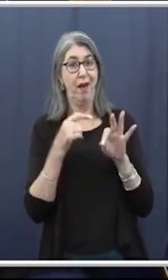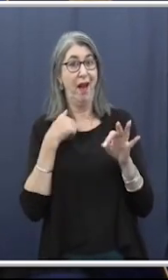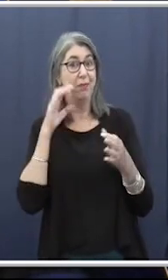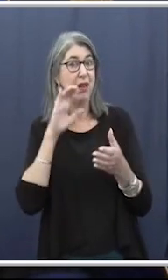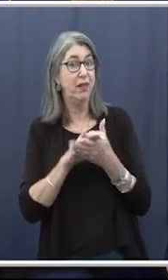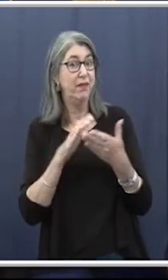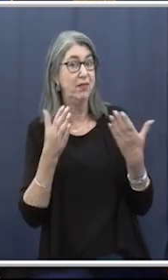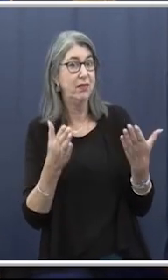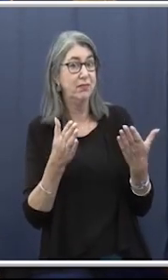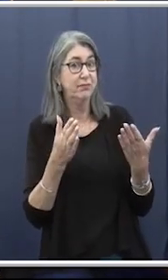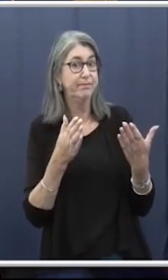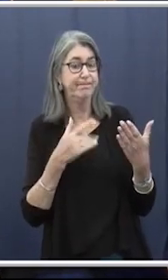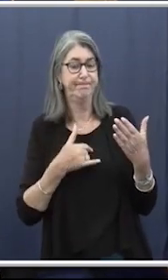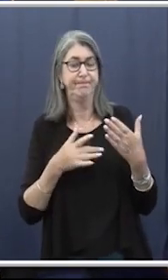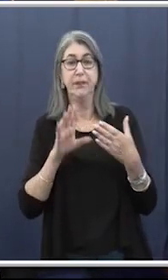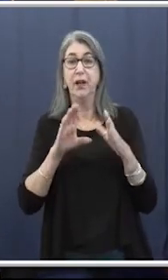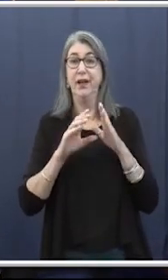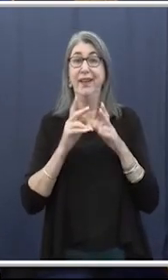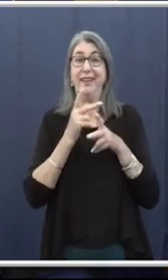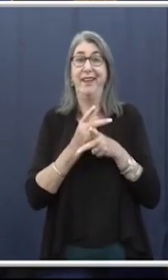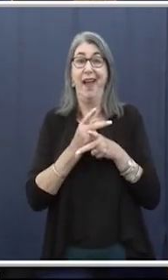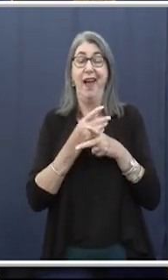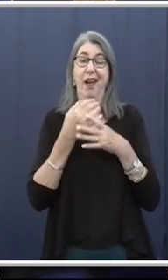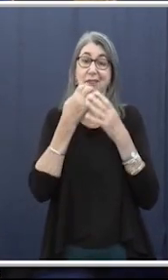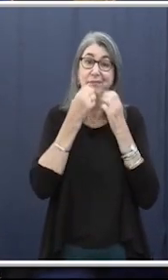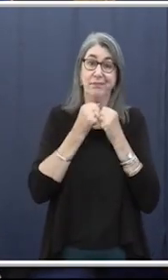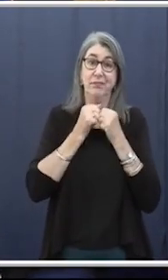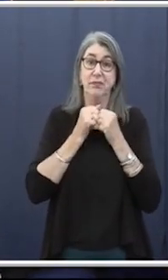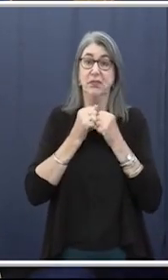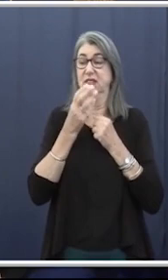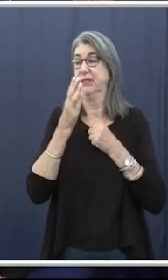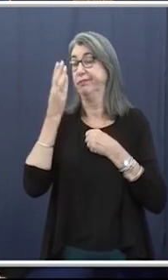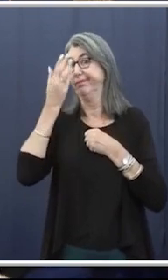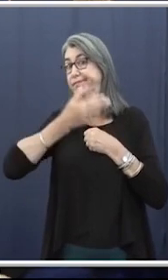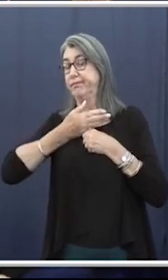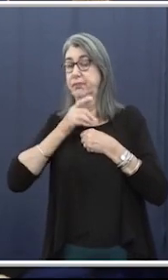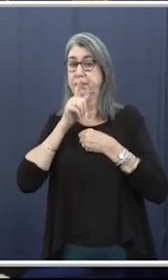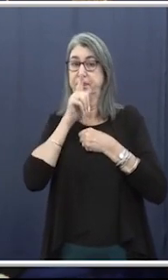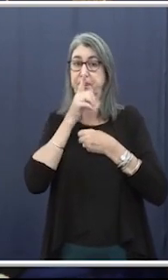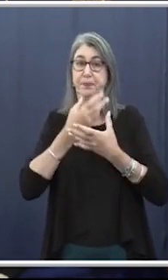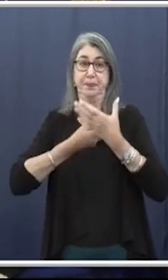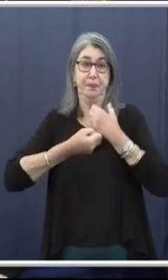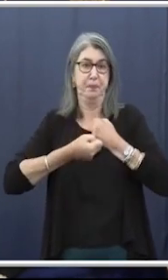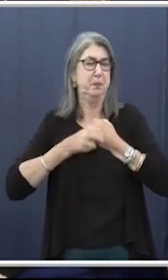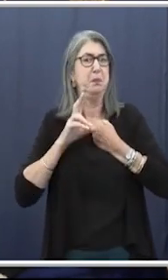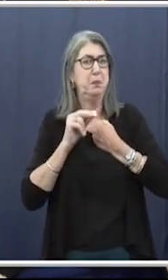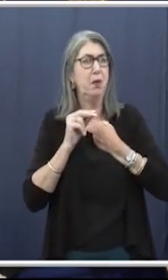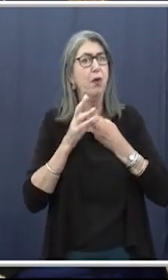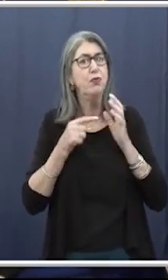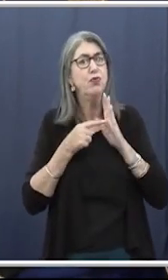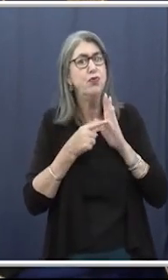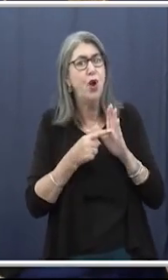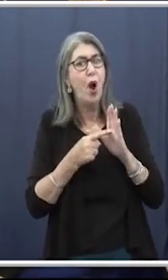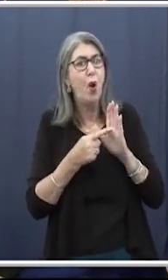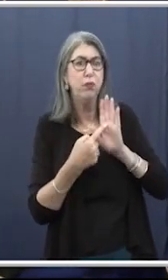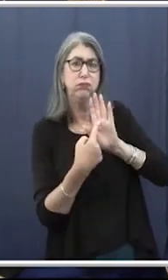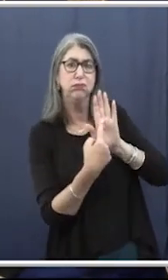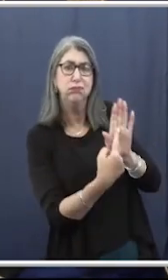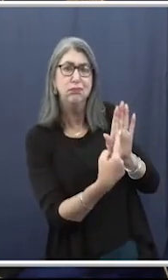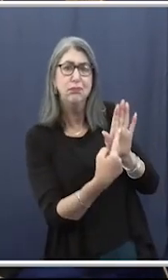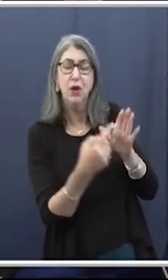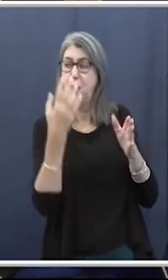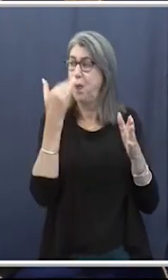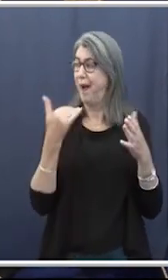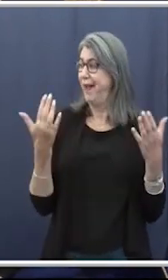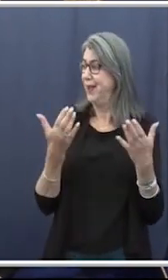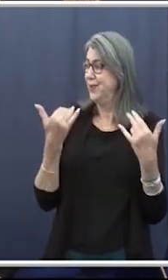believe, is not to hide that care. We all wanted to be cared for, therefore, please show it. The reason I'm